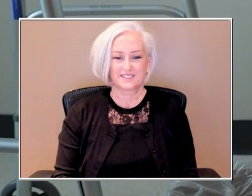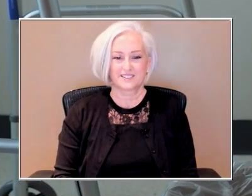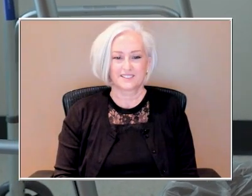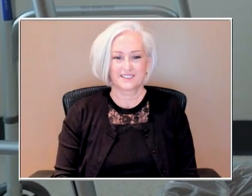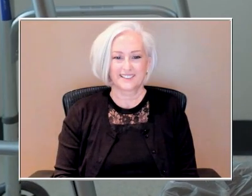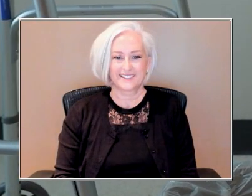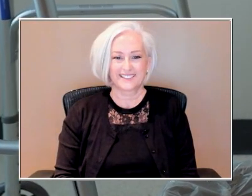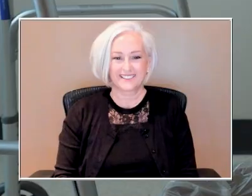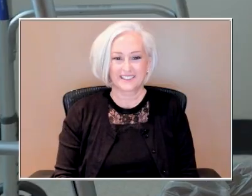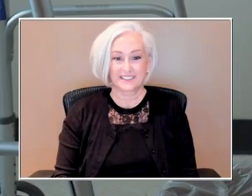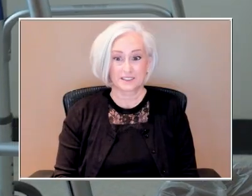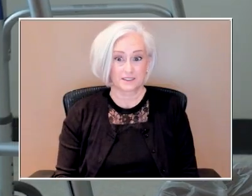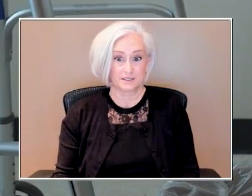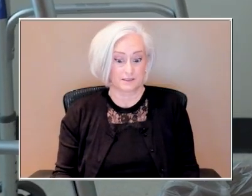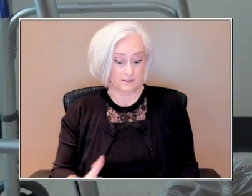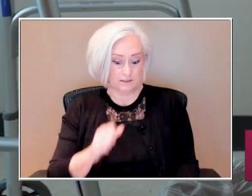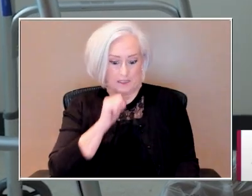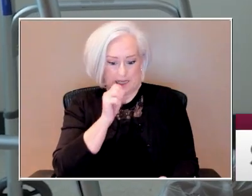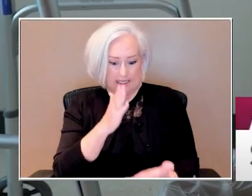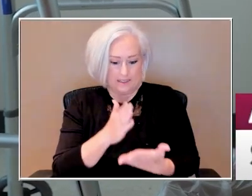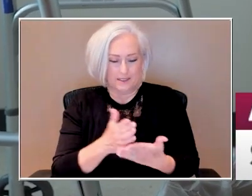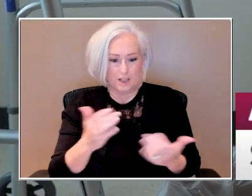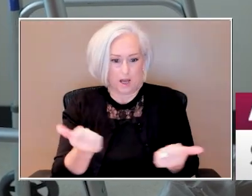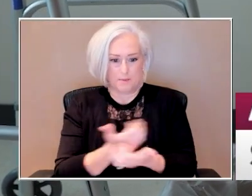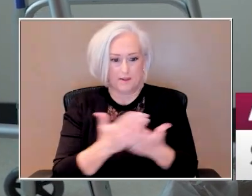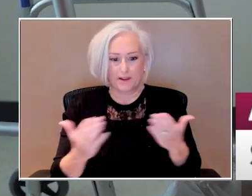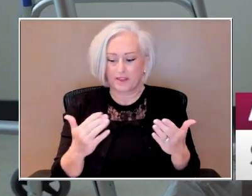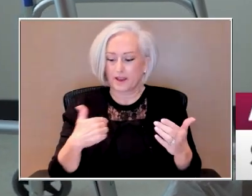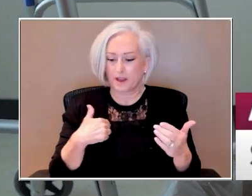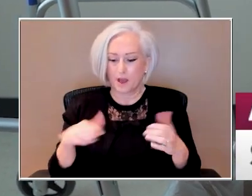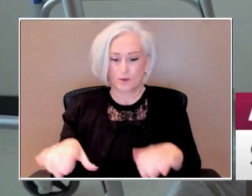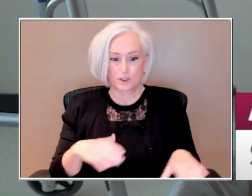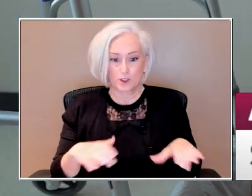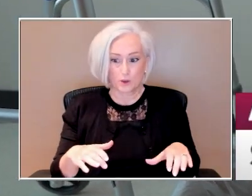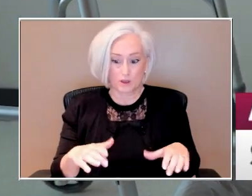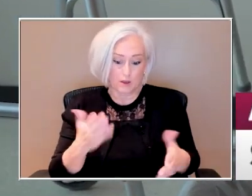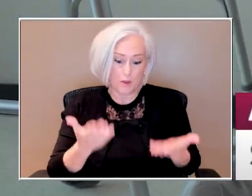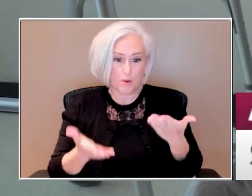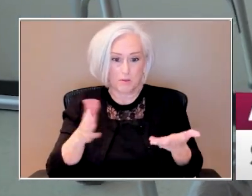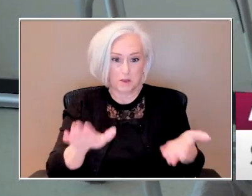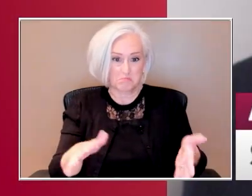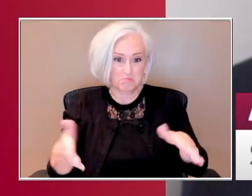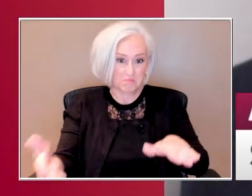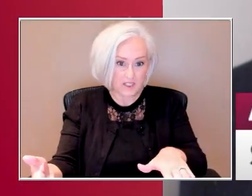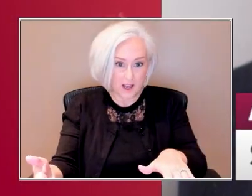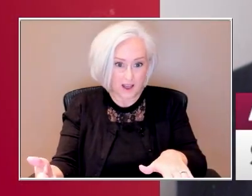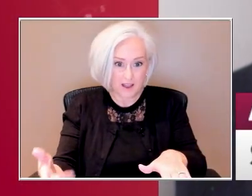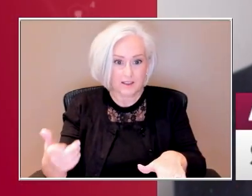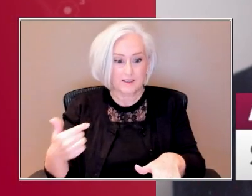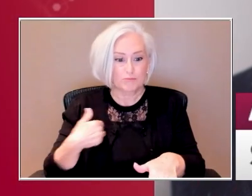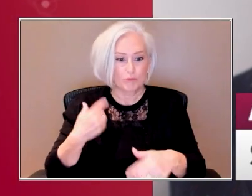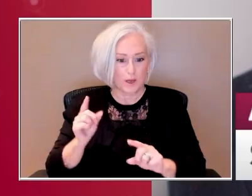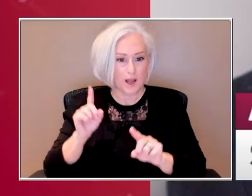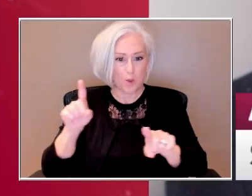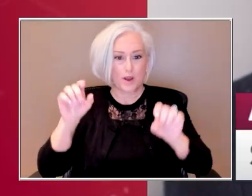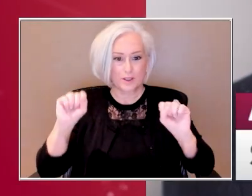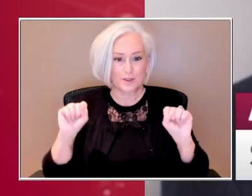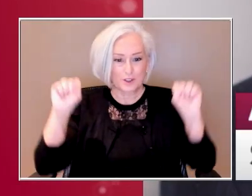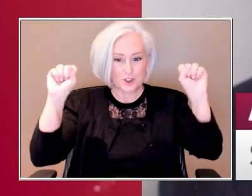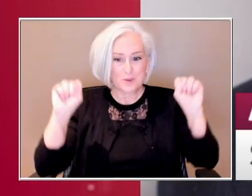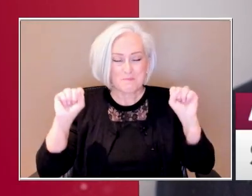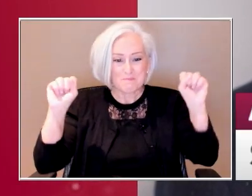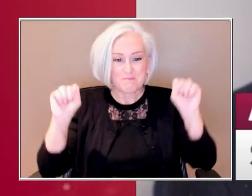If I didn't stop everything I was doing, I probably would have dropped dead at the gym. The young man